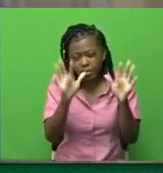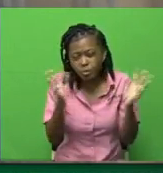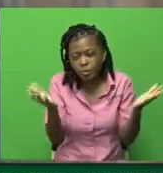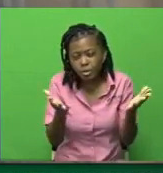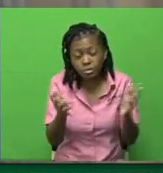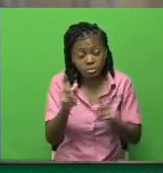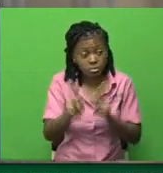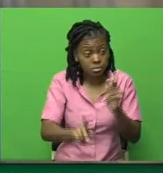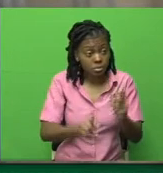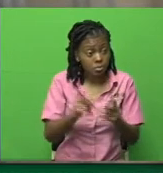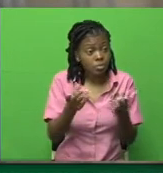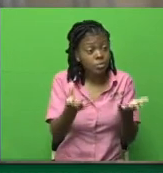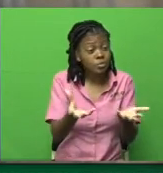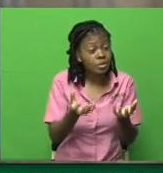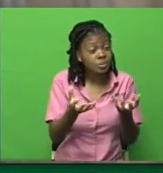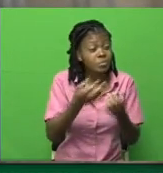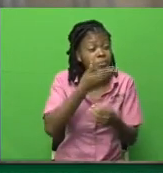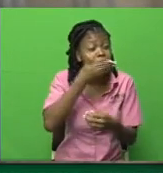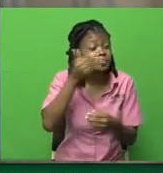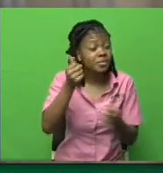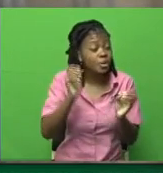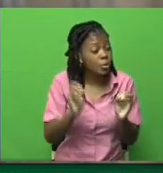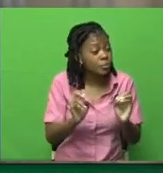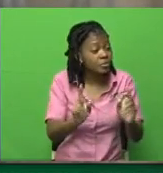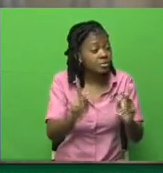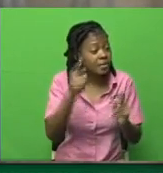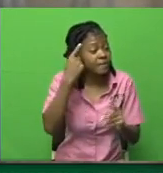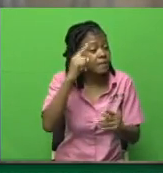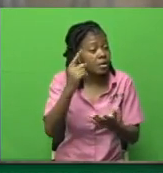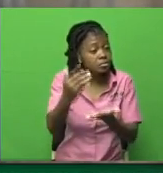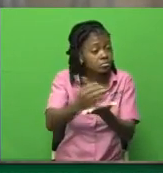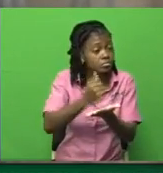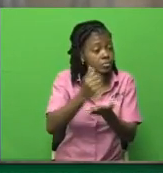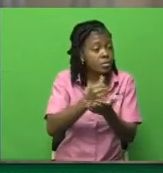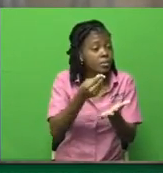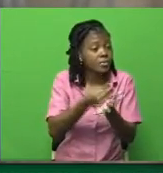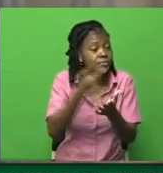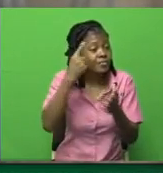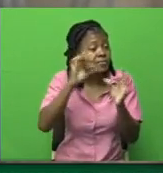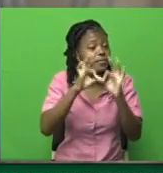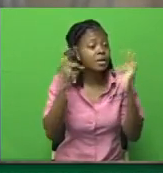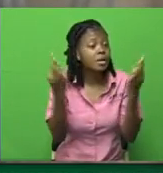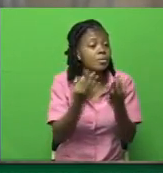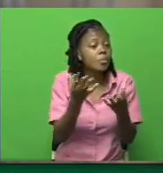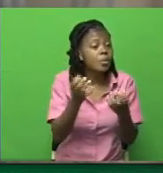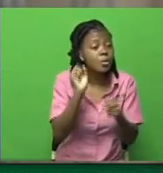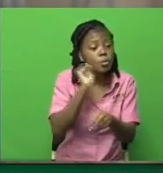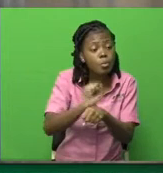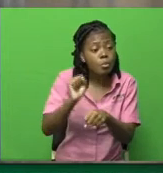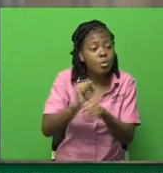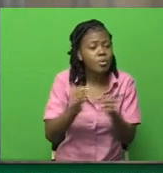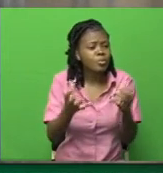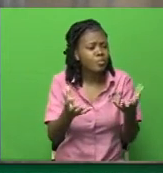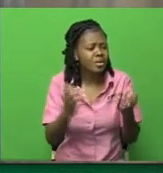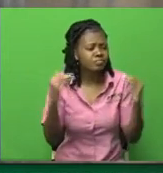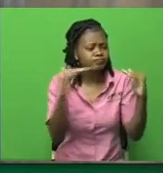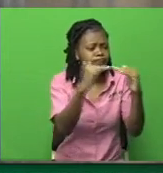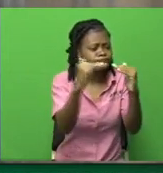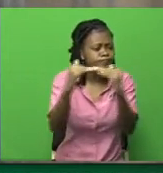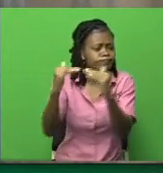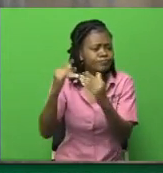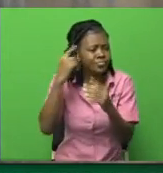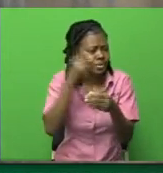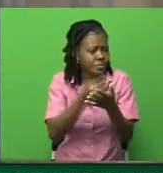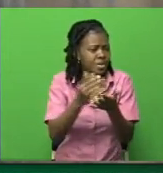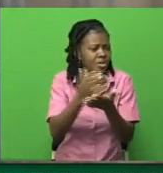want opportunities to earn their livelihoods they want to work for a living they want to make a fair income for their work but as government